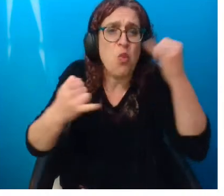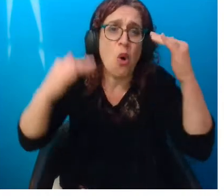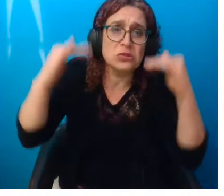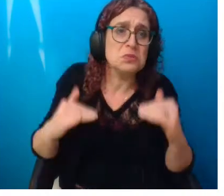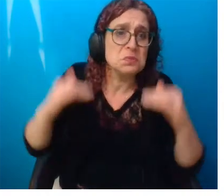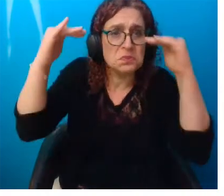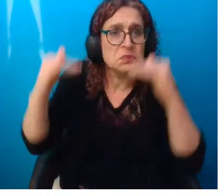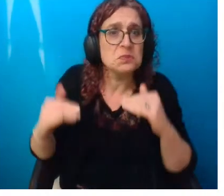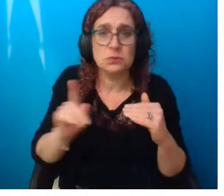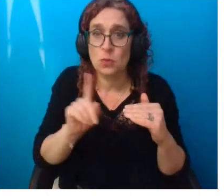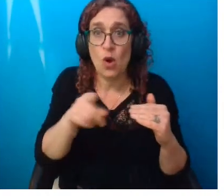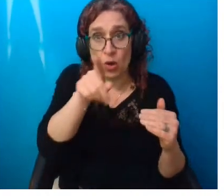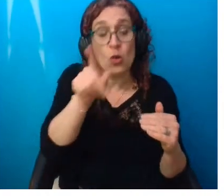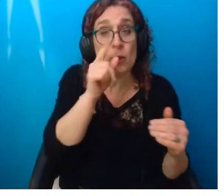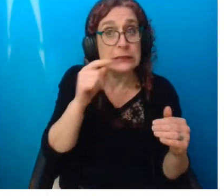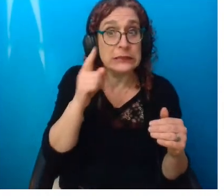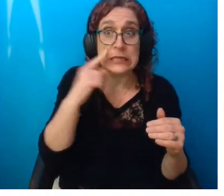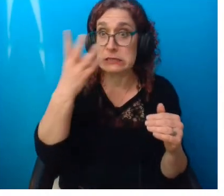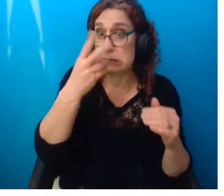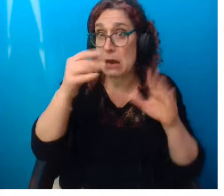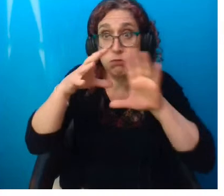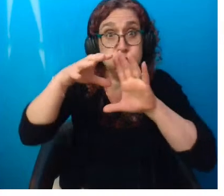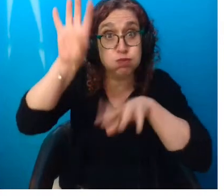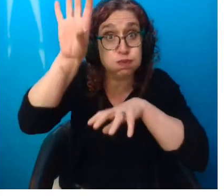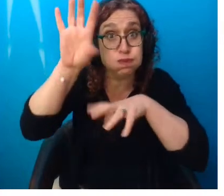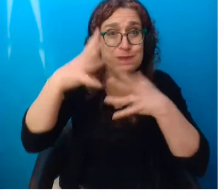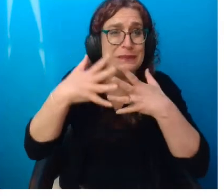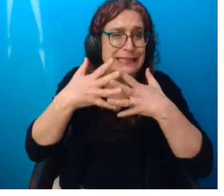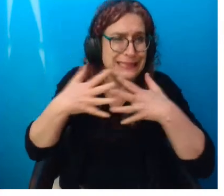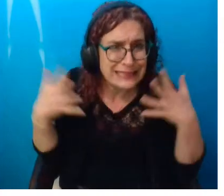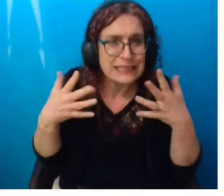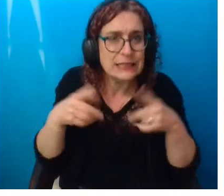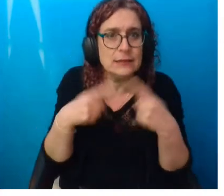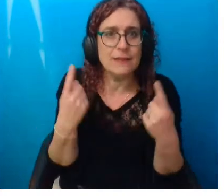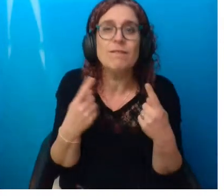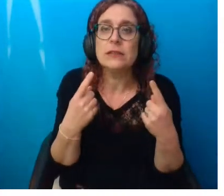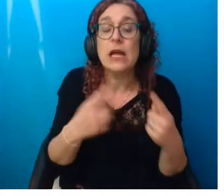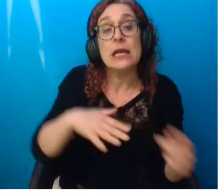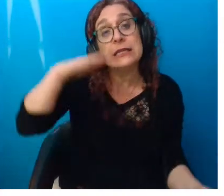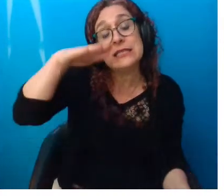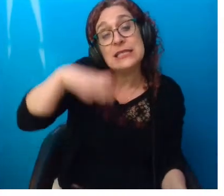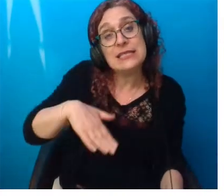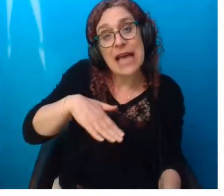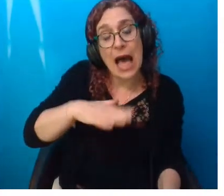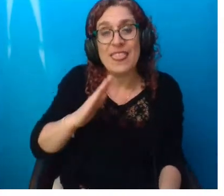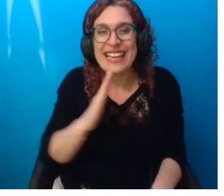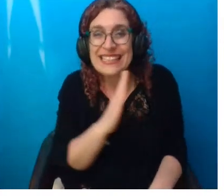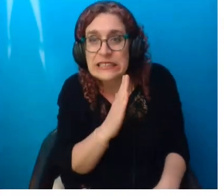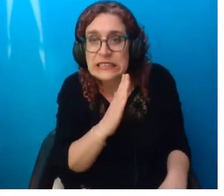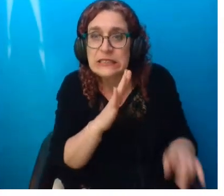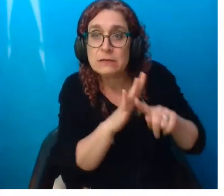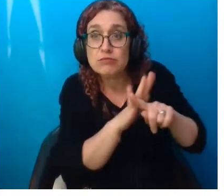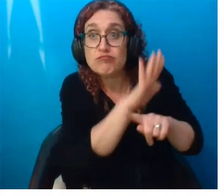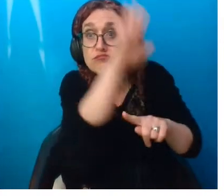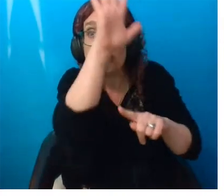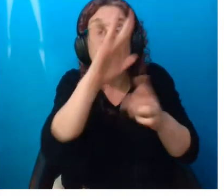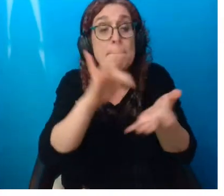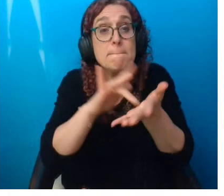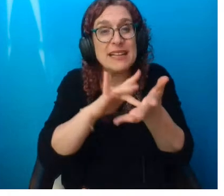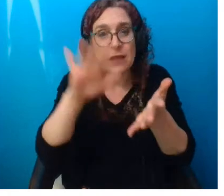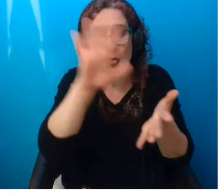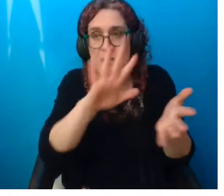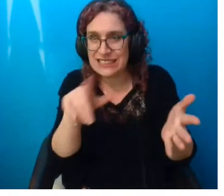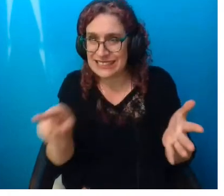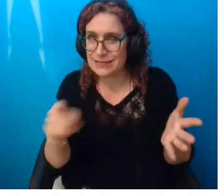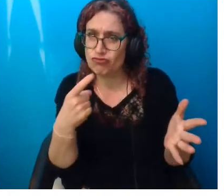big differences. The southeast and up into the Midlands has the highest pollen